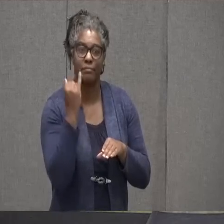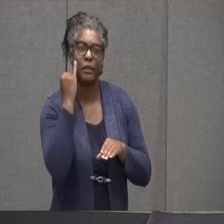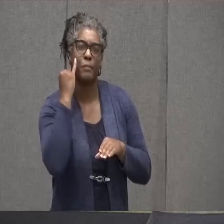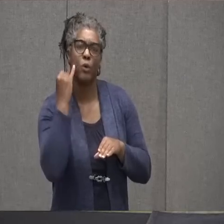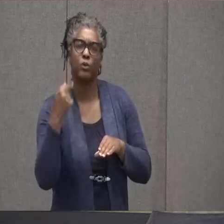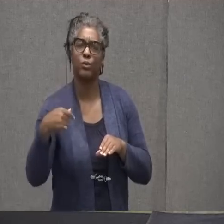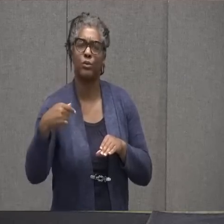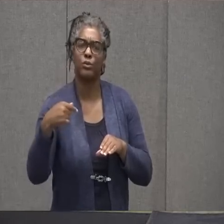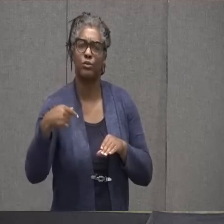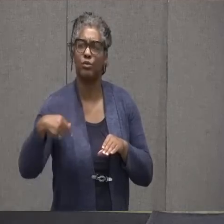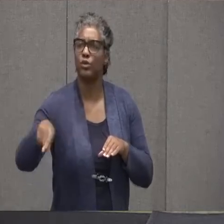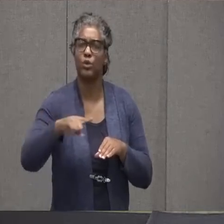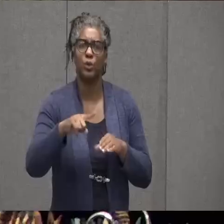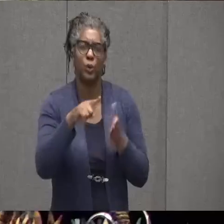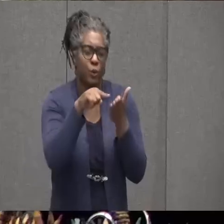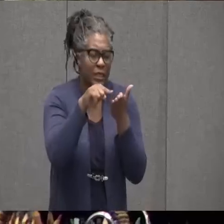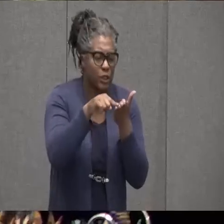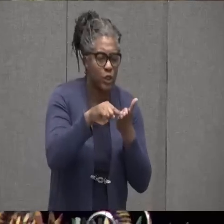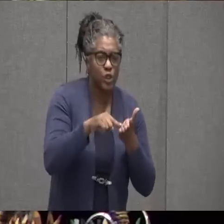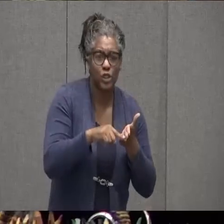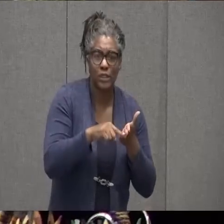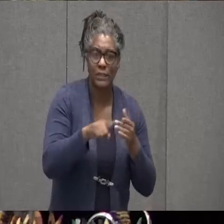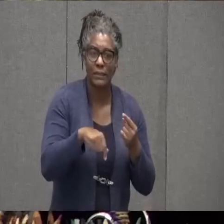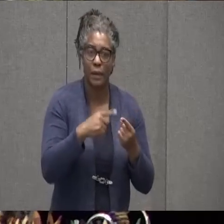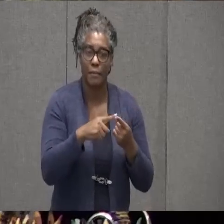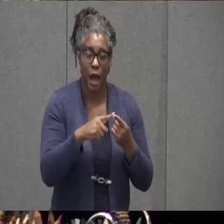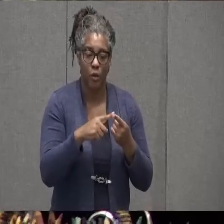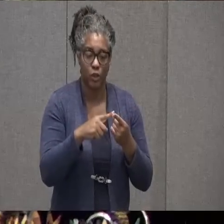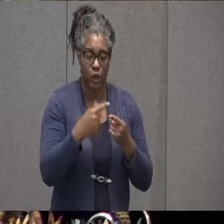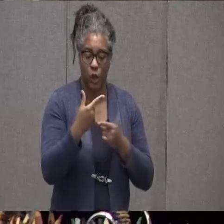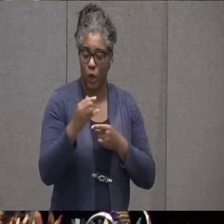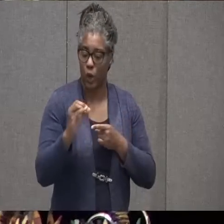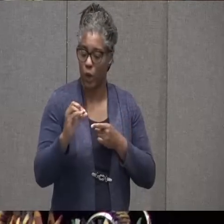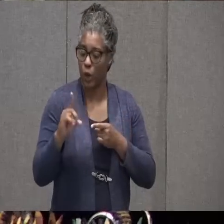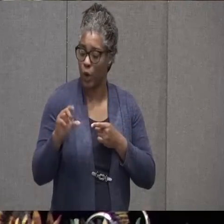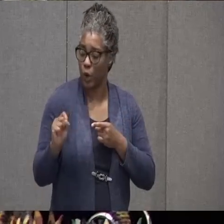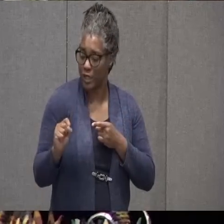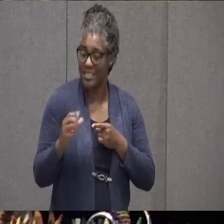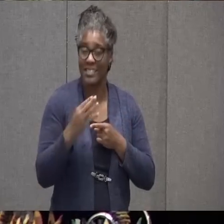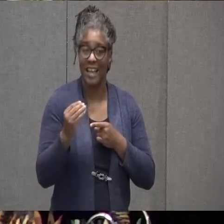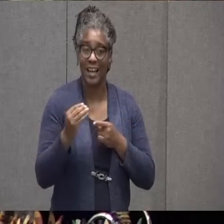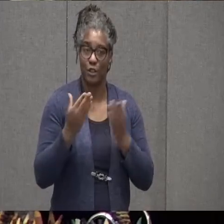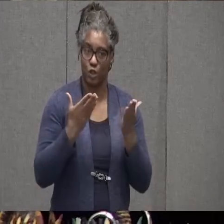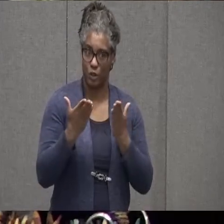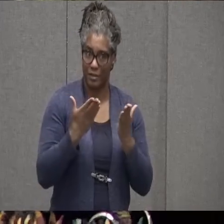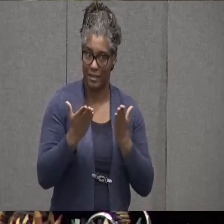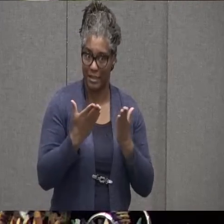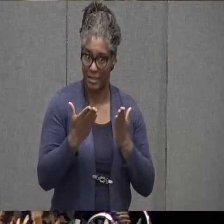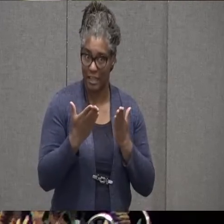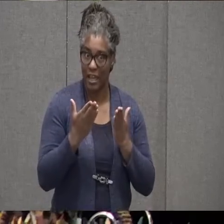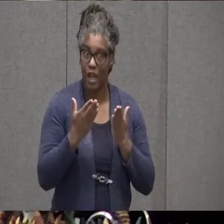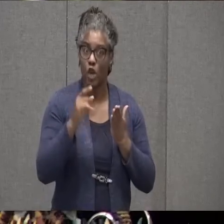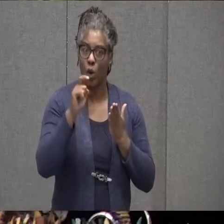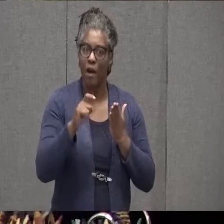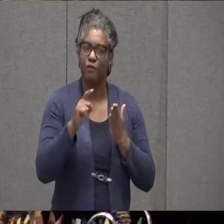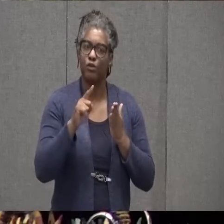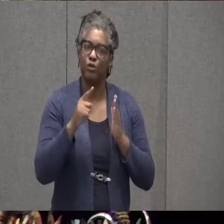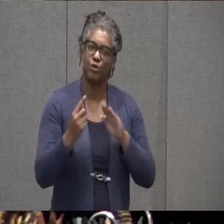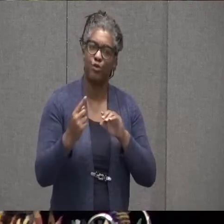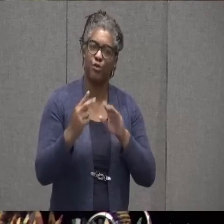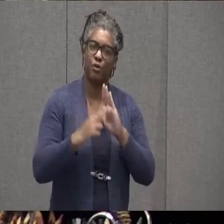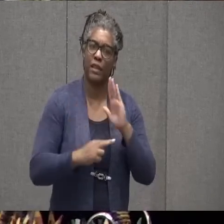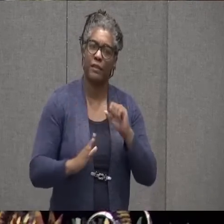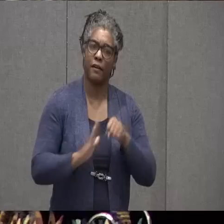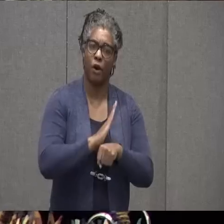around goods and services, then I don't have to read this whole book. I can just come to the